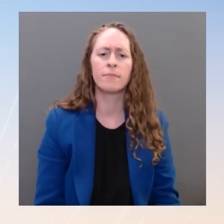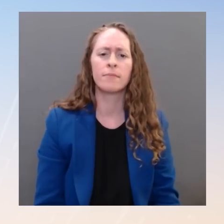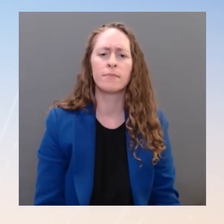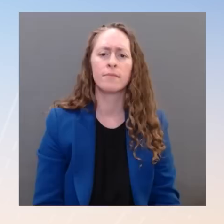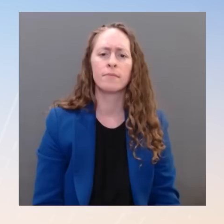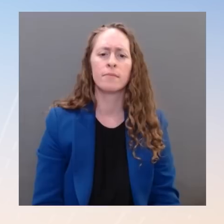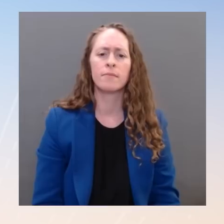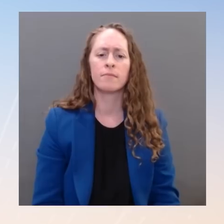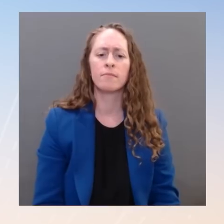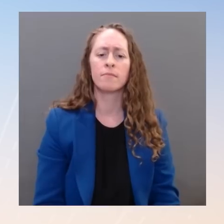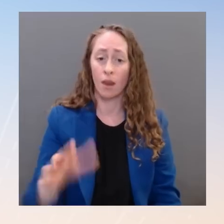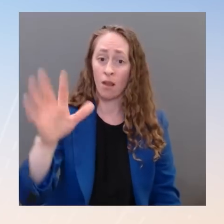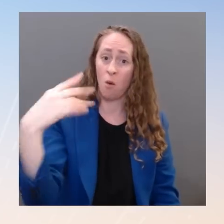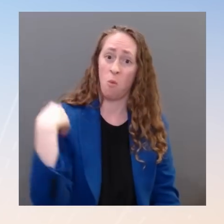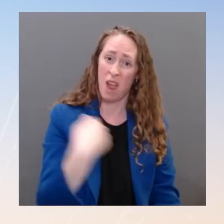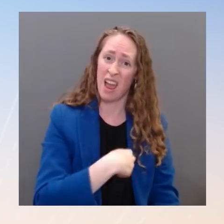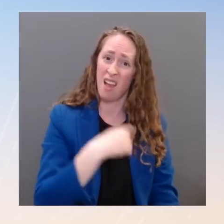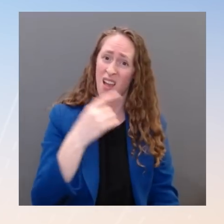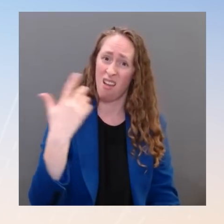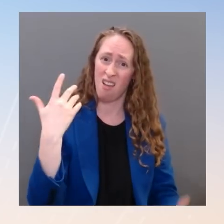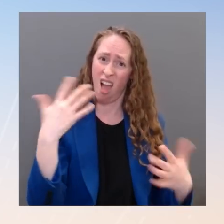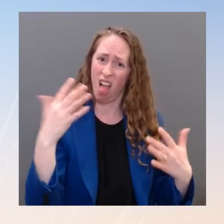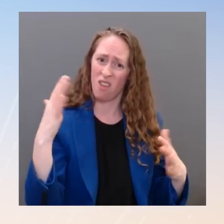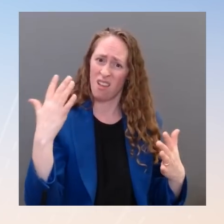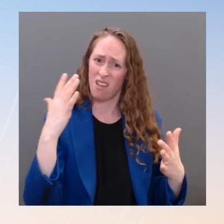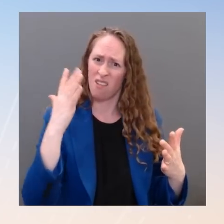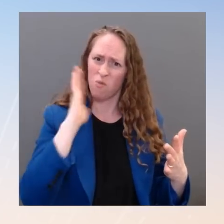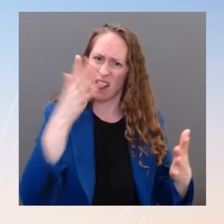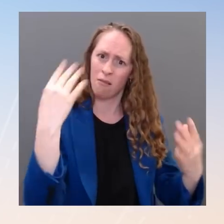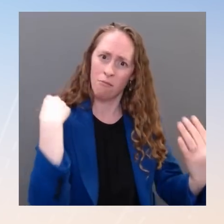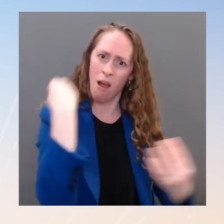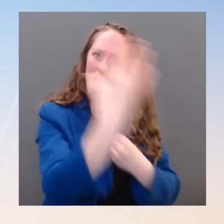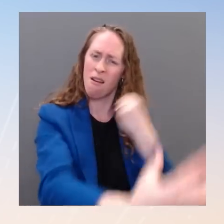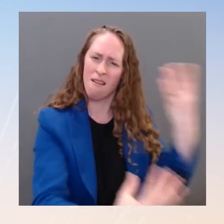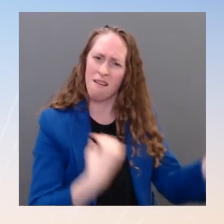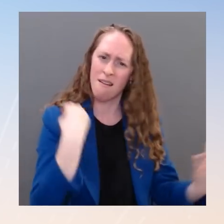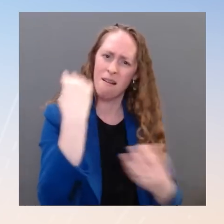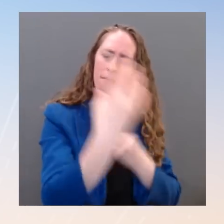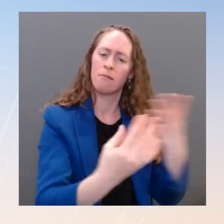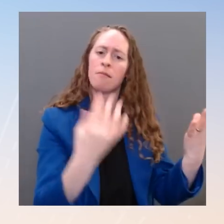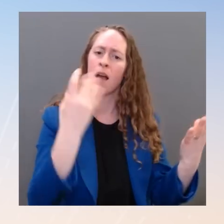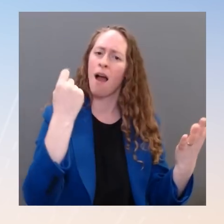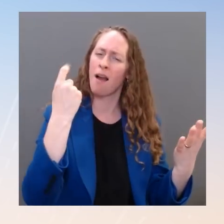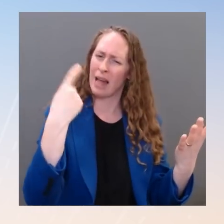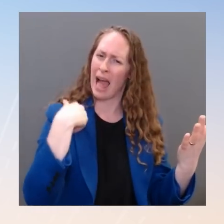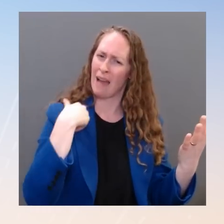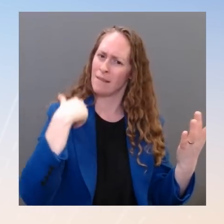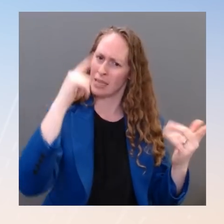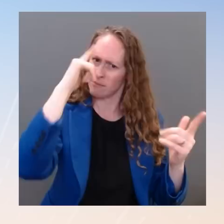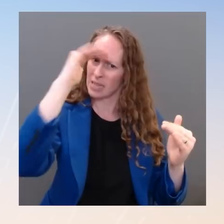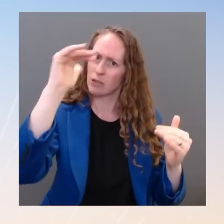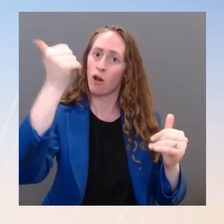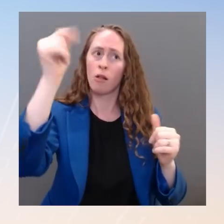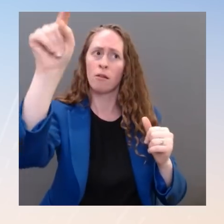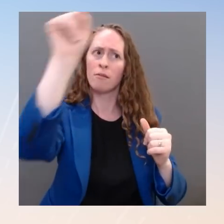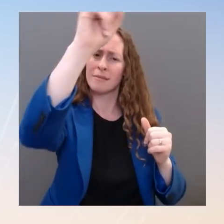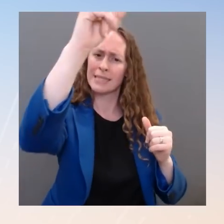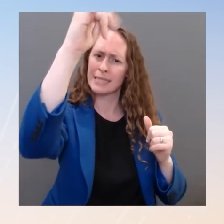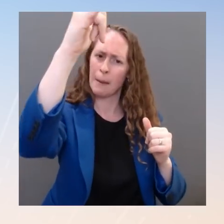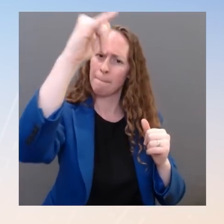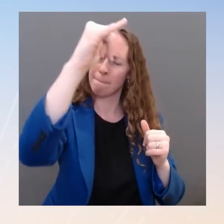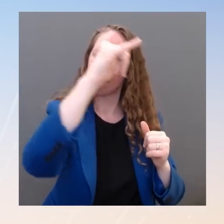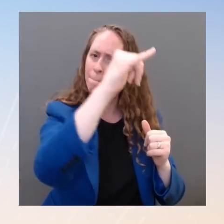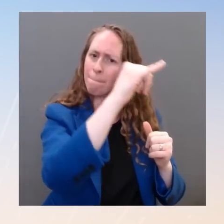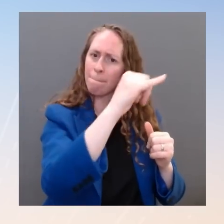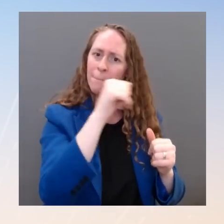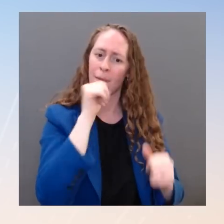countries, we expect them to continue to step up as well, as this is going to be a sustained effort, a longer war, as we've talked about before. We're